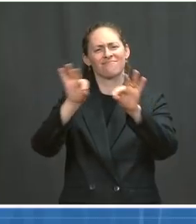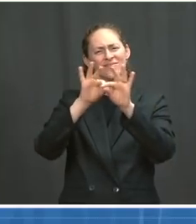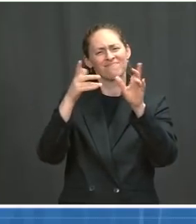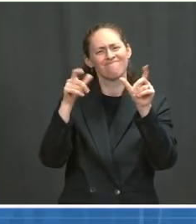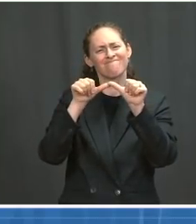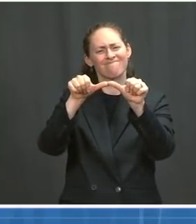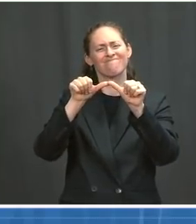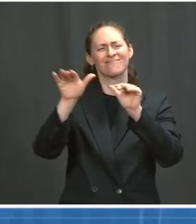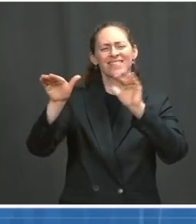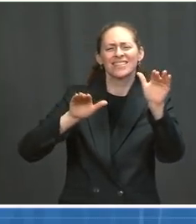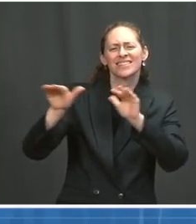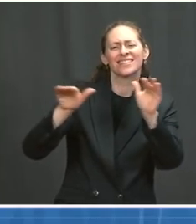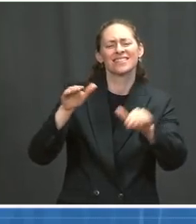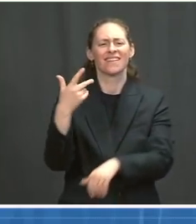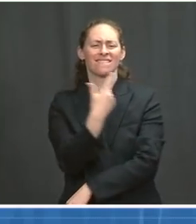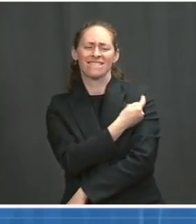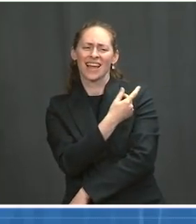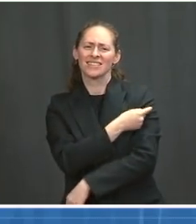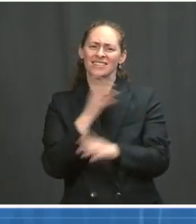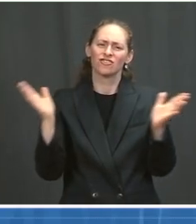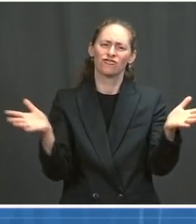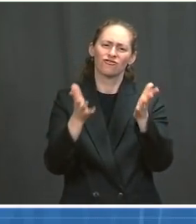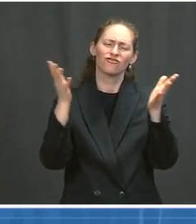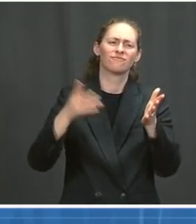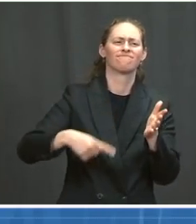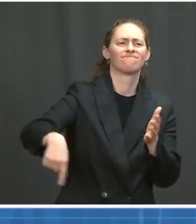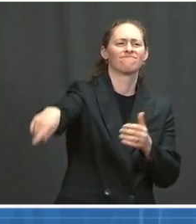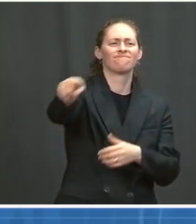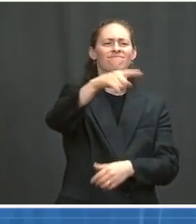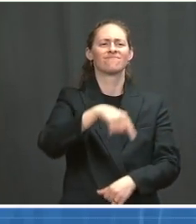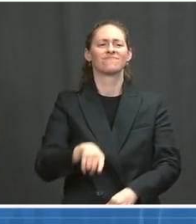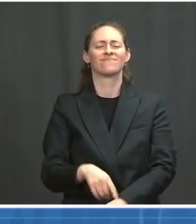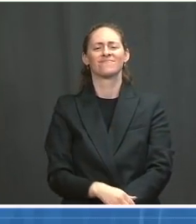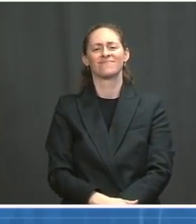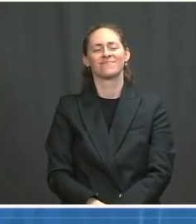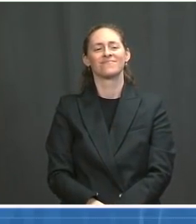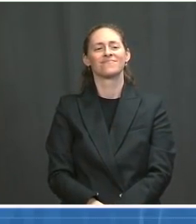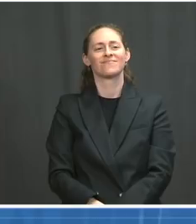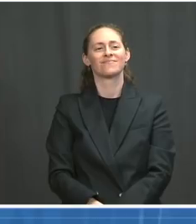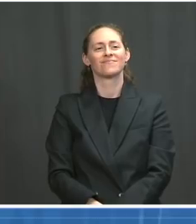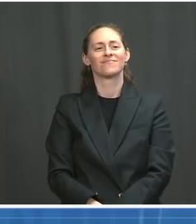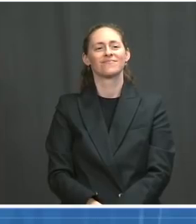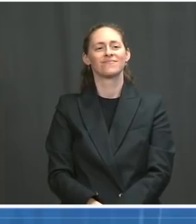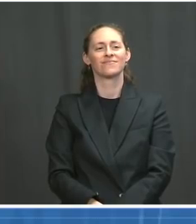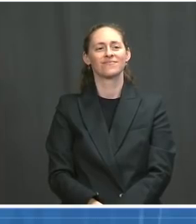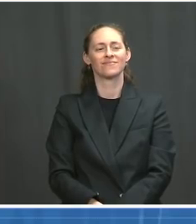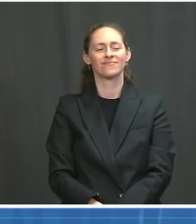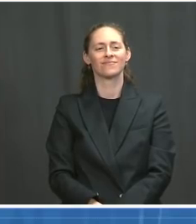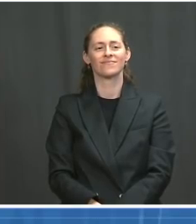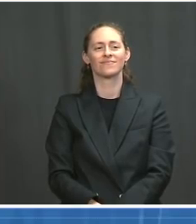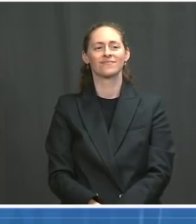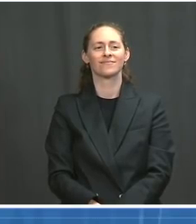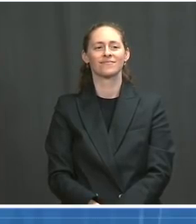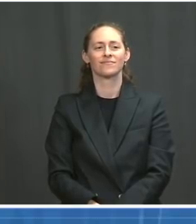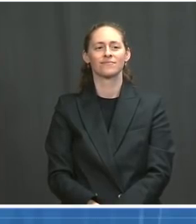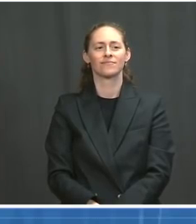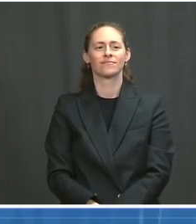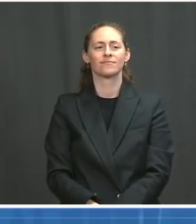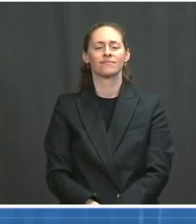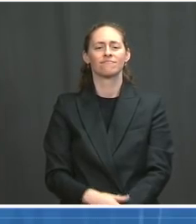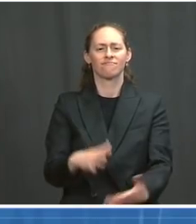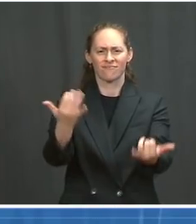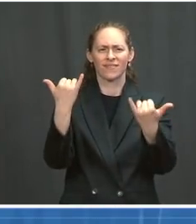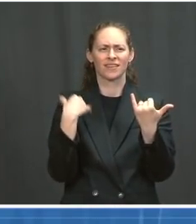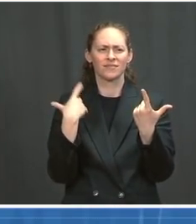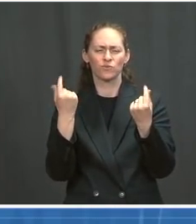In this next phase, we're implementing a strategy that uses all the resources at our disposal to reach those who still need protection from